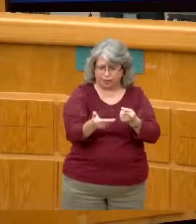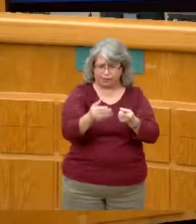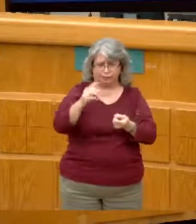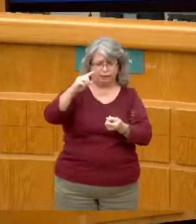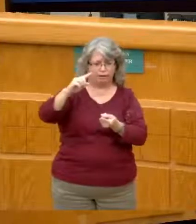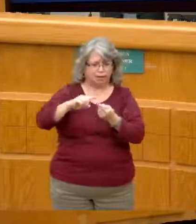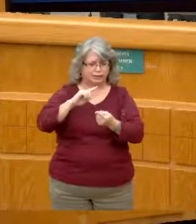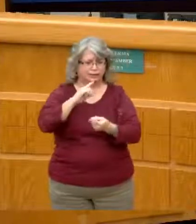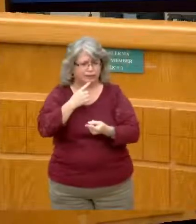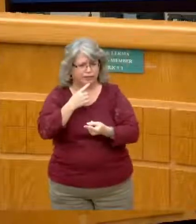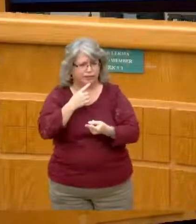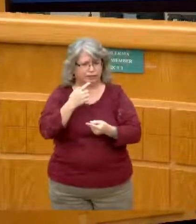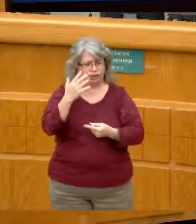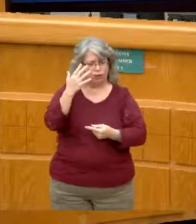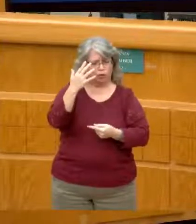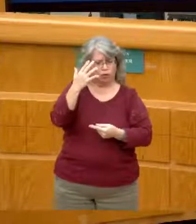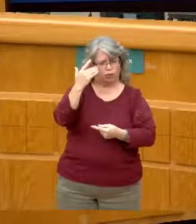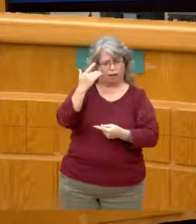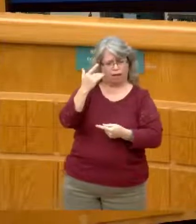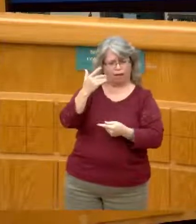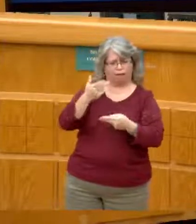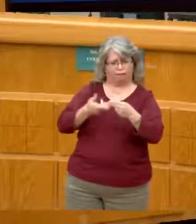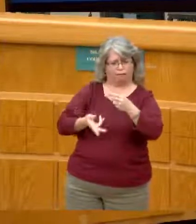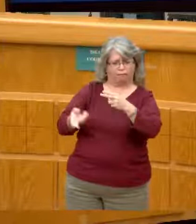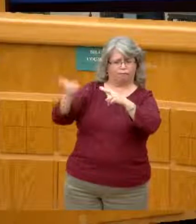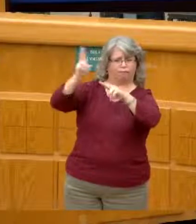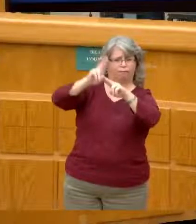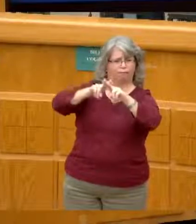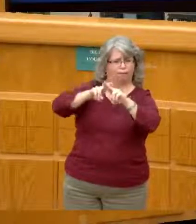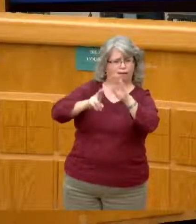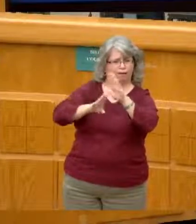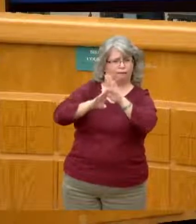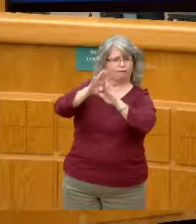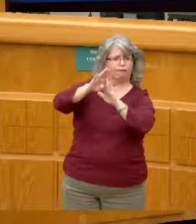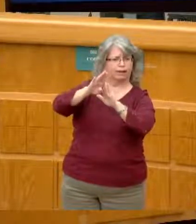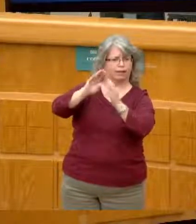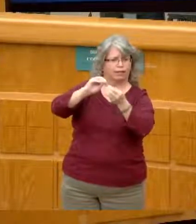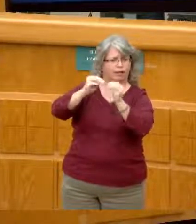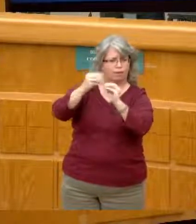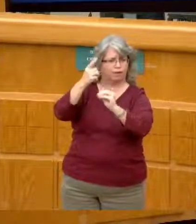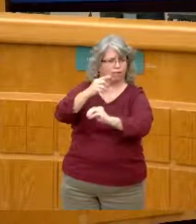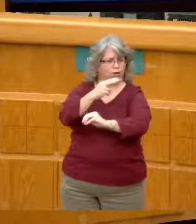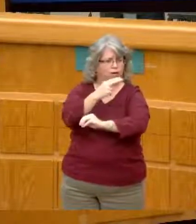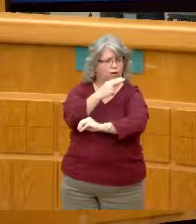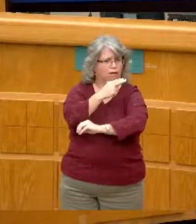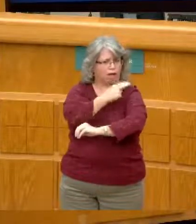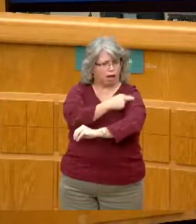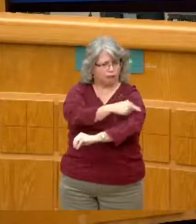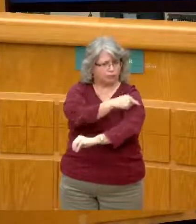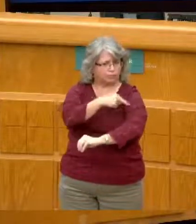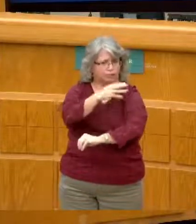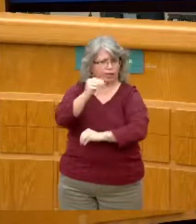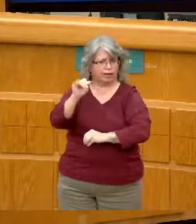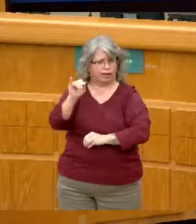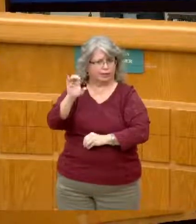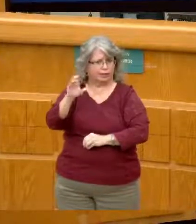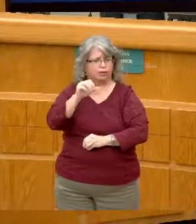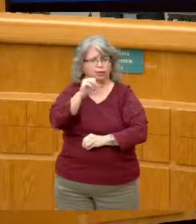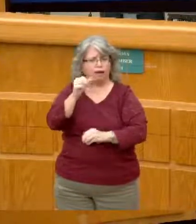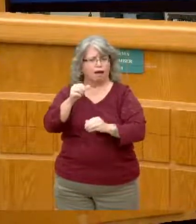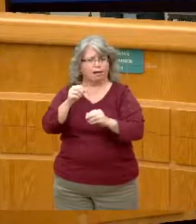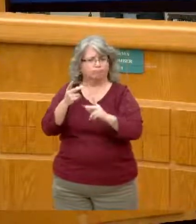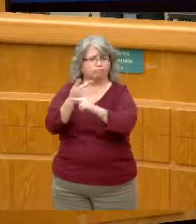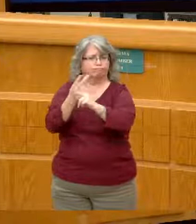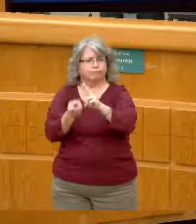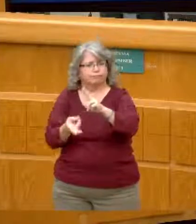do we have an increase in our hospitalizations? Same thing for ICU. Now, it hasn't shown an exponential jump.